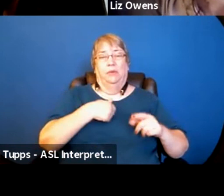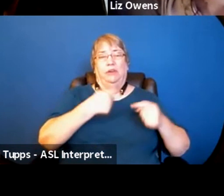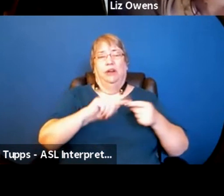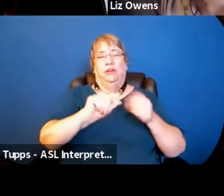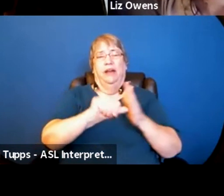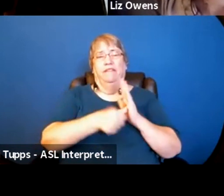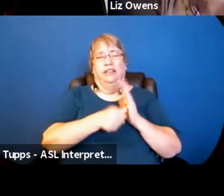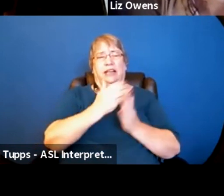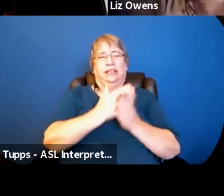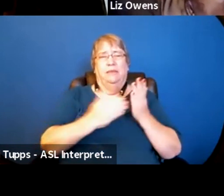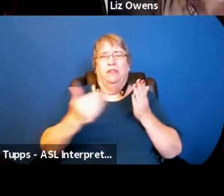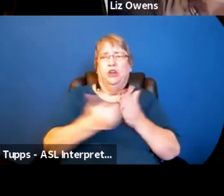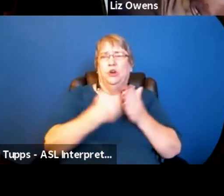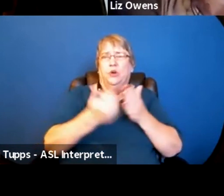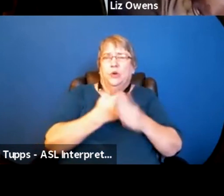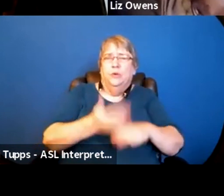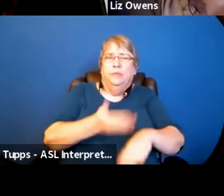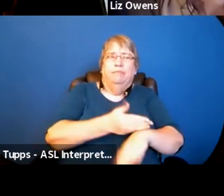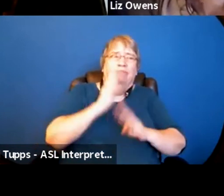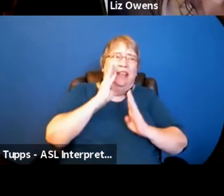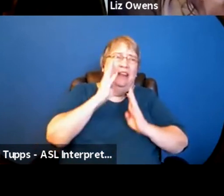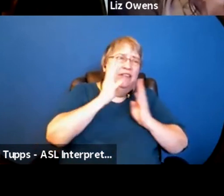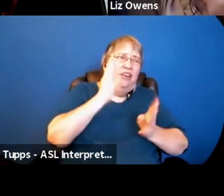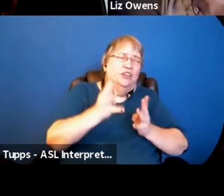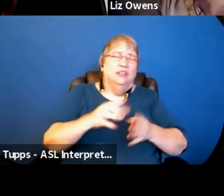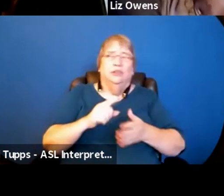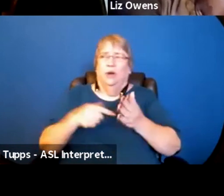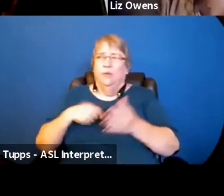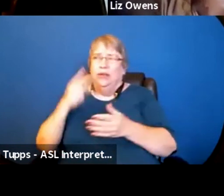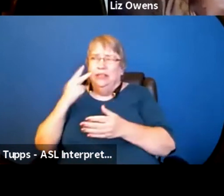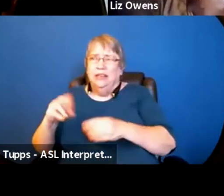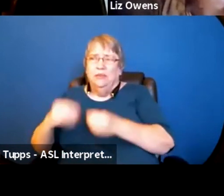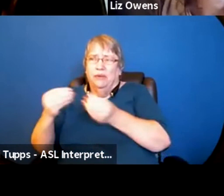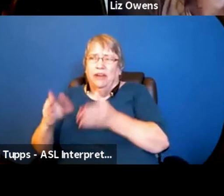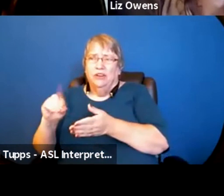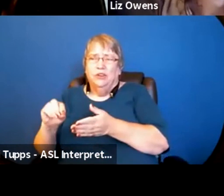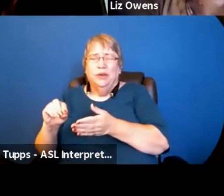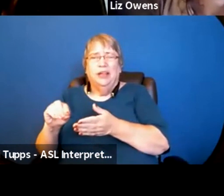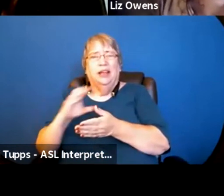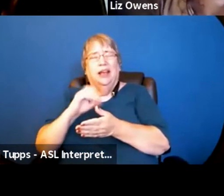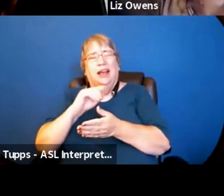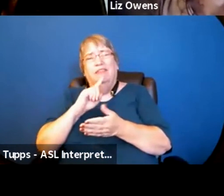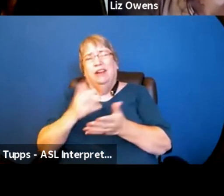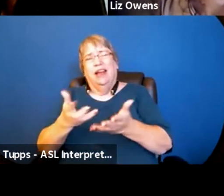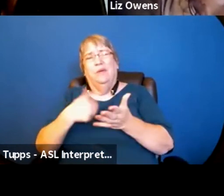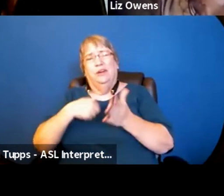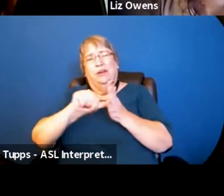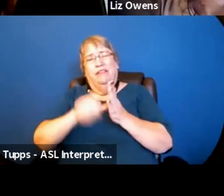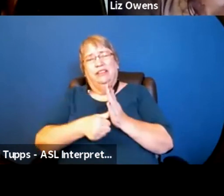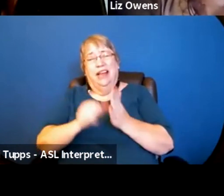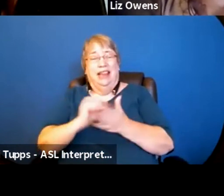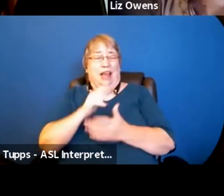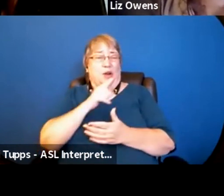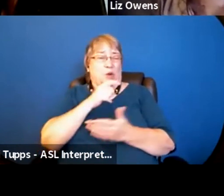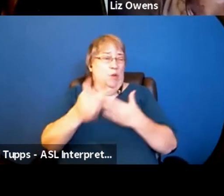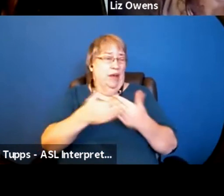really unique things that we see providers doing. And I just want to highlight that I think anyone who's interested in the behavioral health system